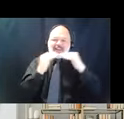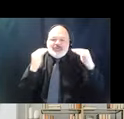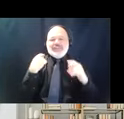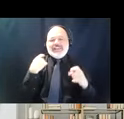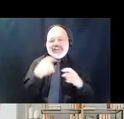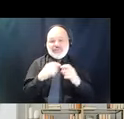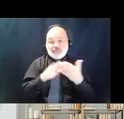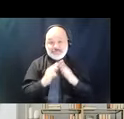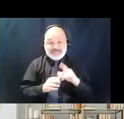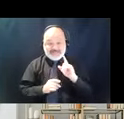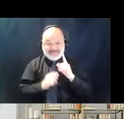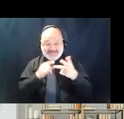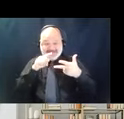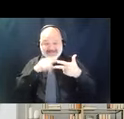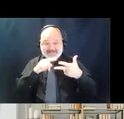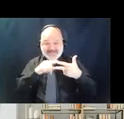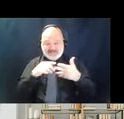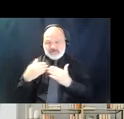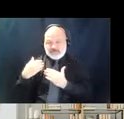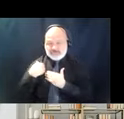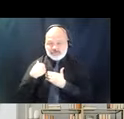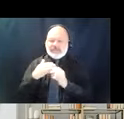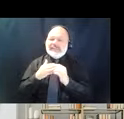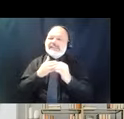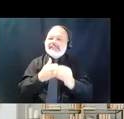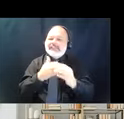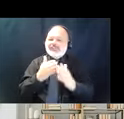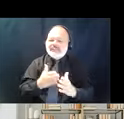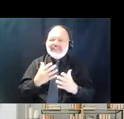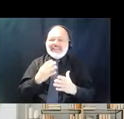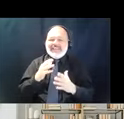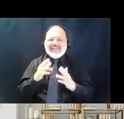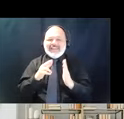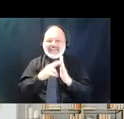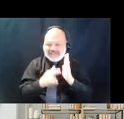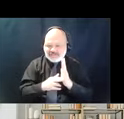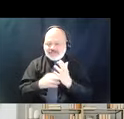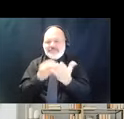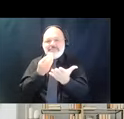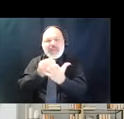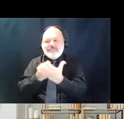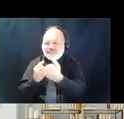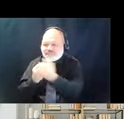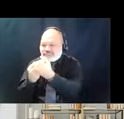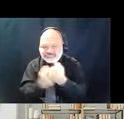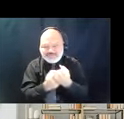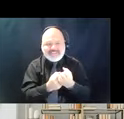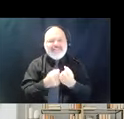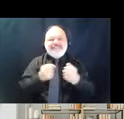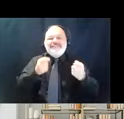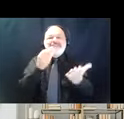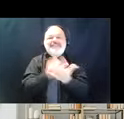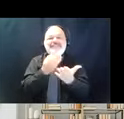his role, he is responsible for strategic leadership and external relations, fundraising and financial management,